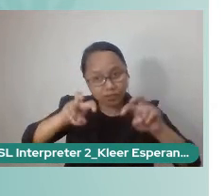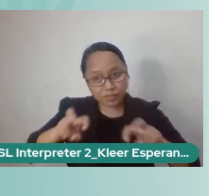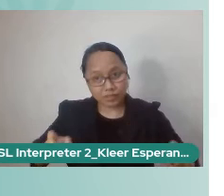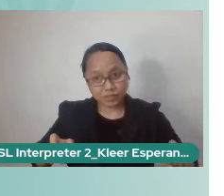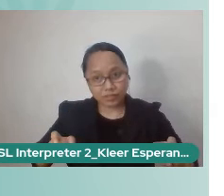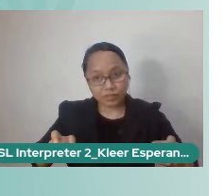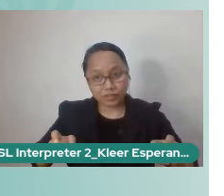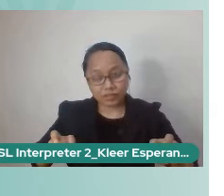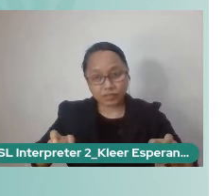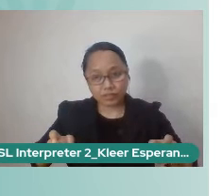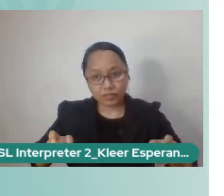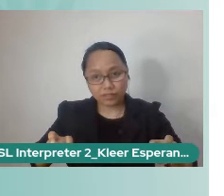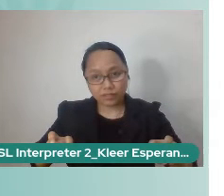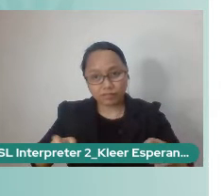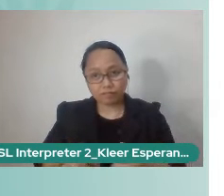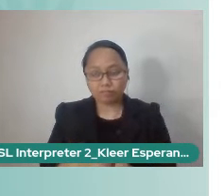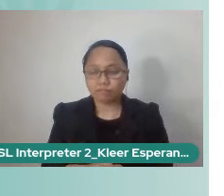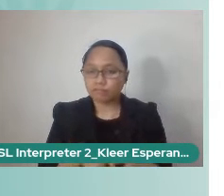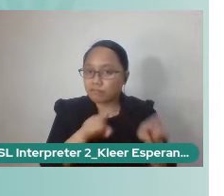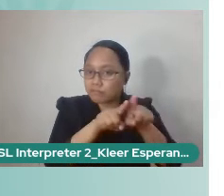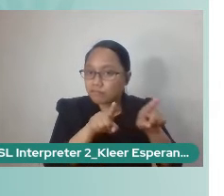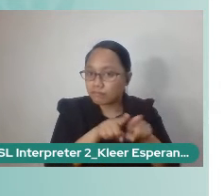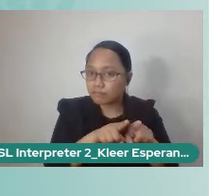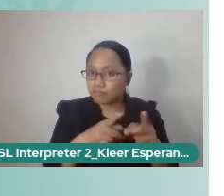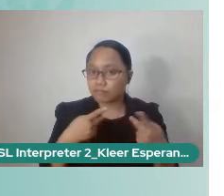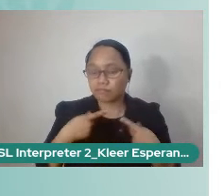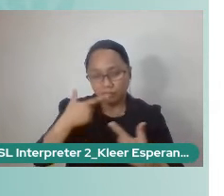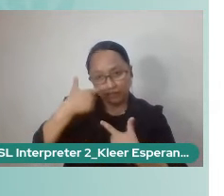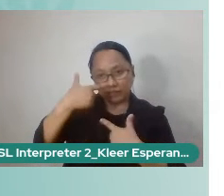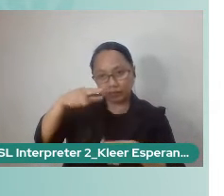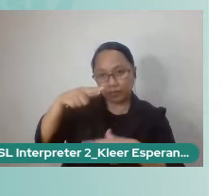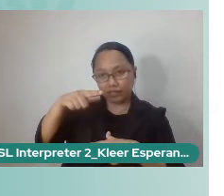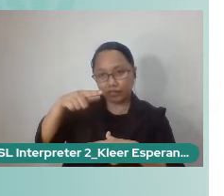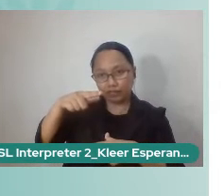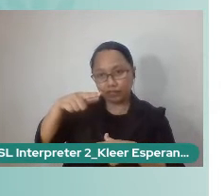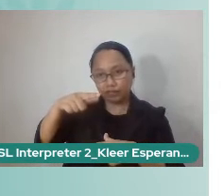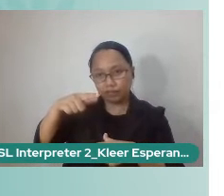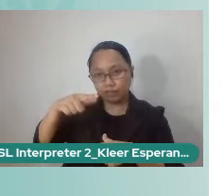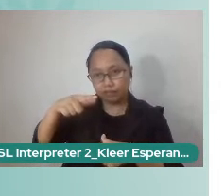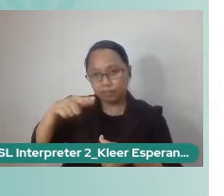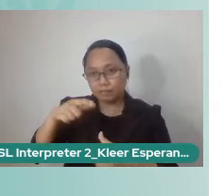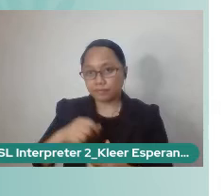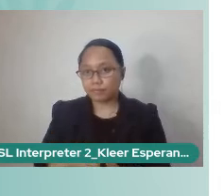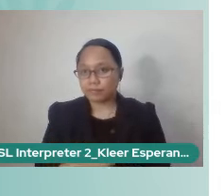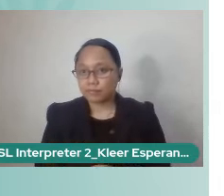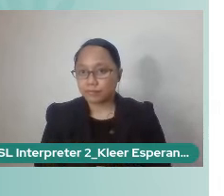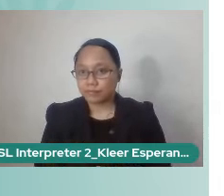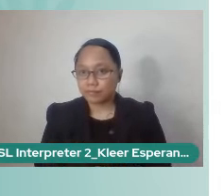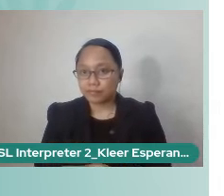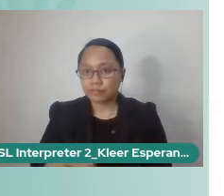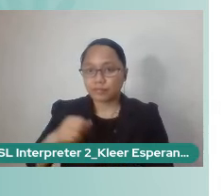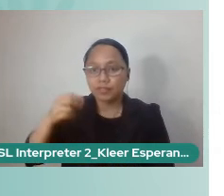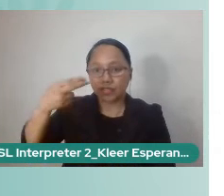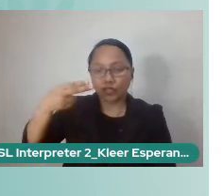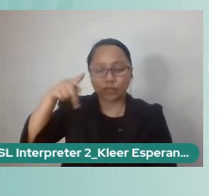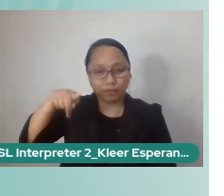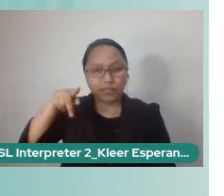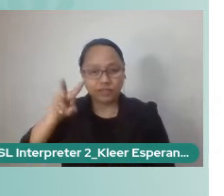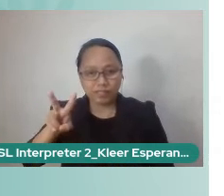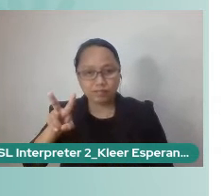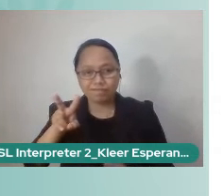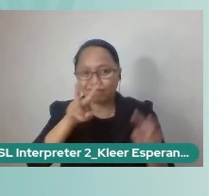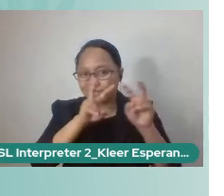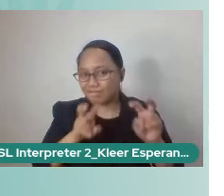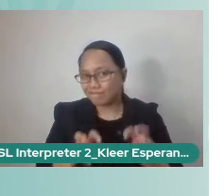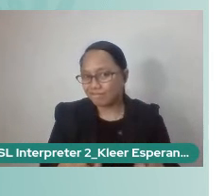low. And also women living with HIV are in the most vulnerable condition. Jipaigo